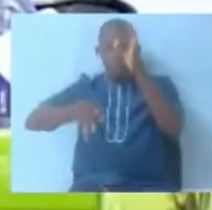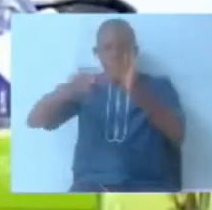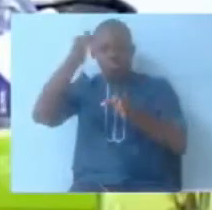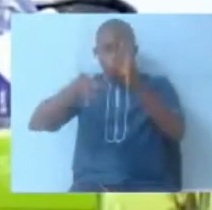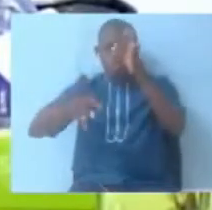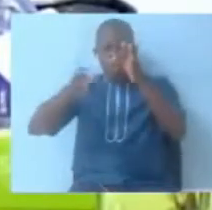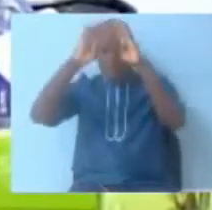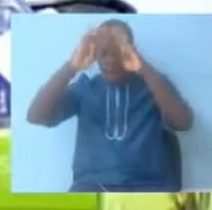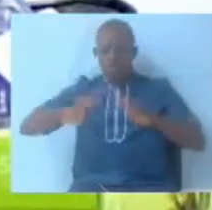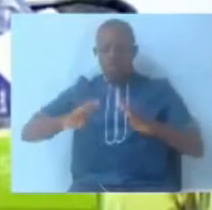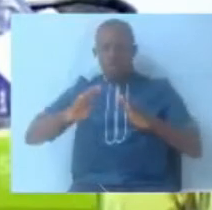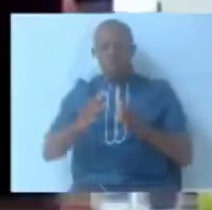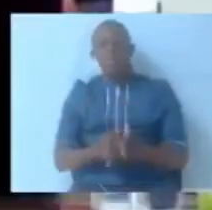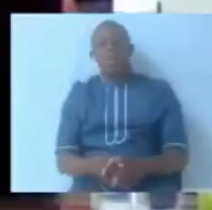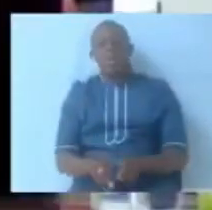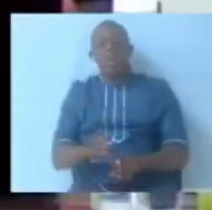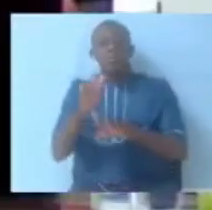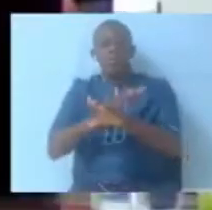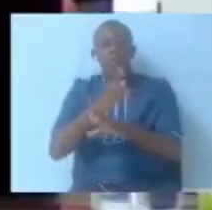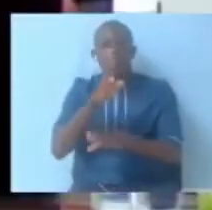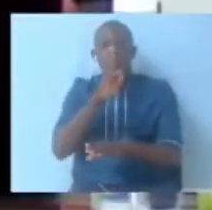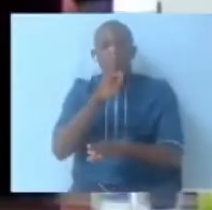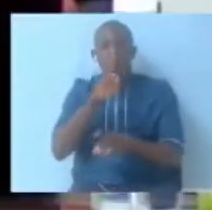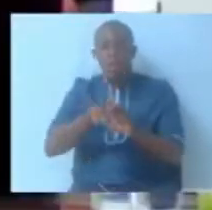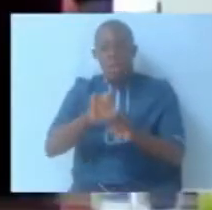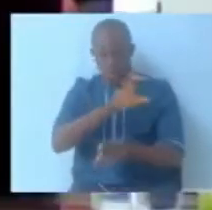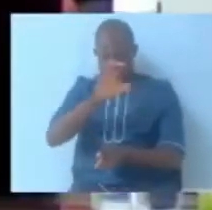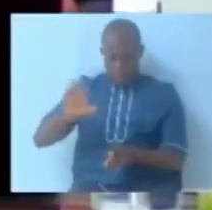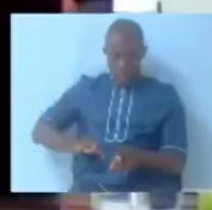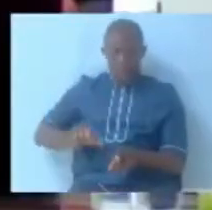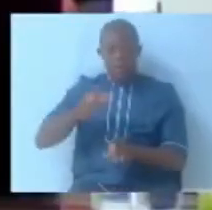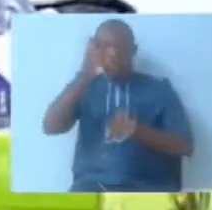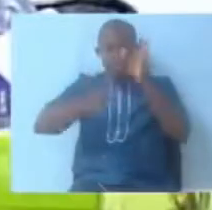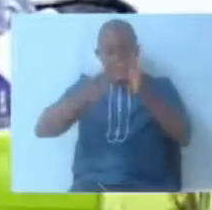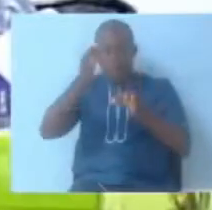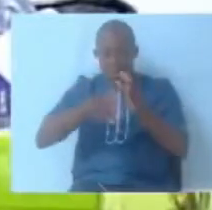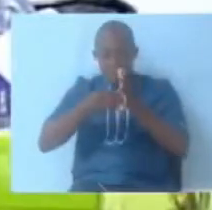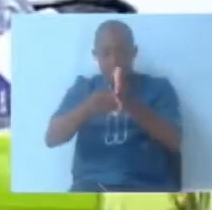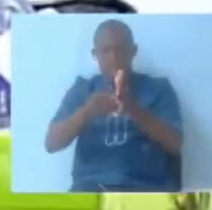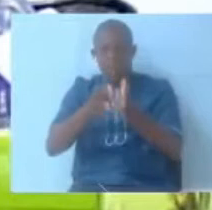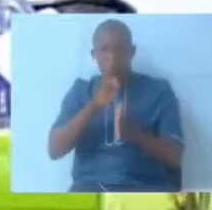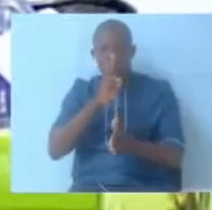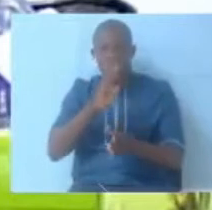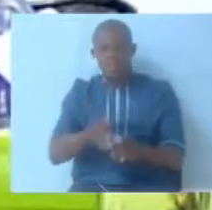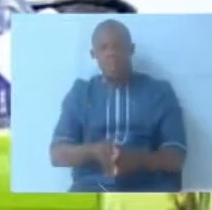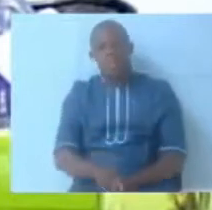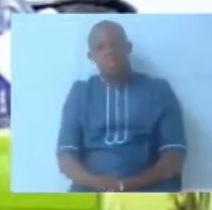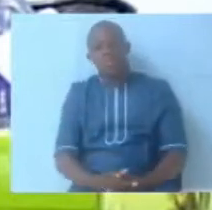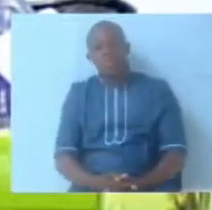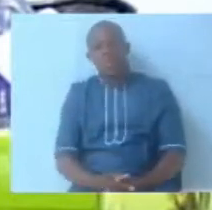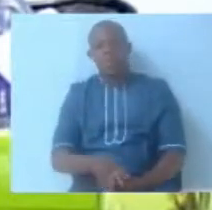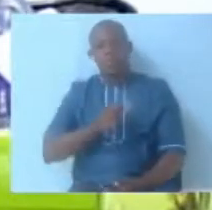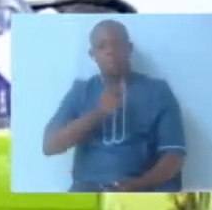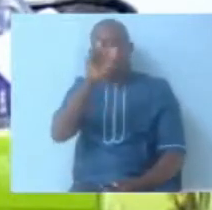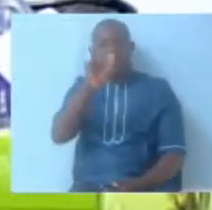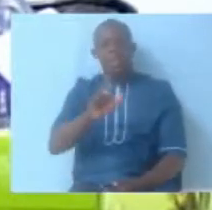jele. At that time, who was the Chief Justice? Watu le jumala mkiti ndirla bena nyaton kori. The late Chief Justice